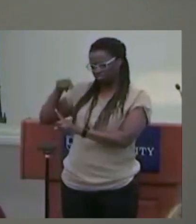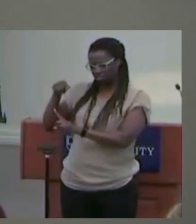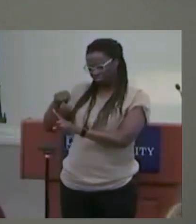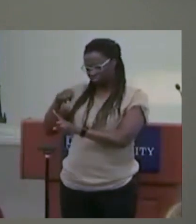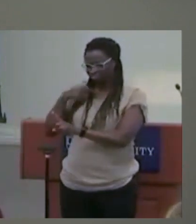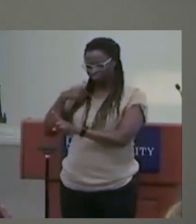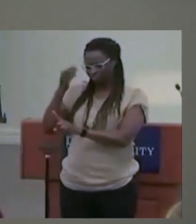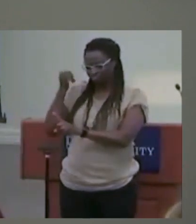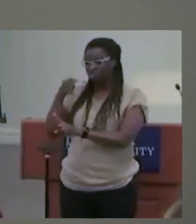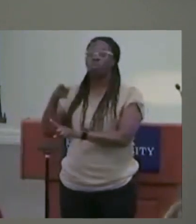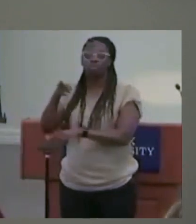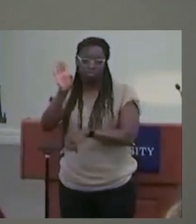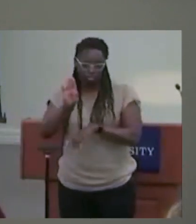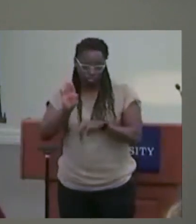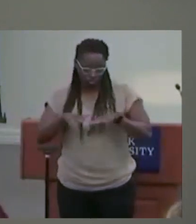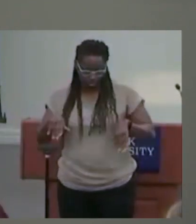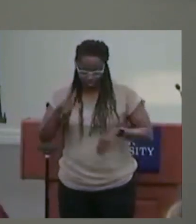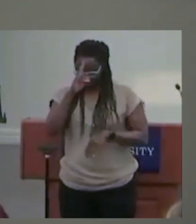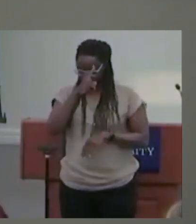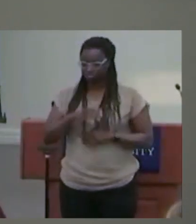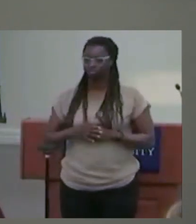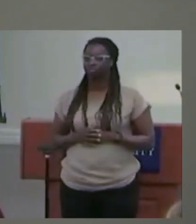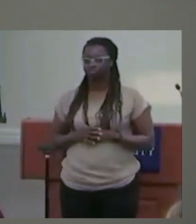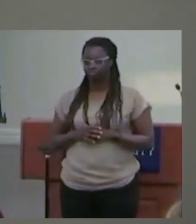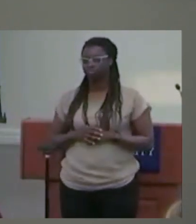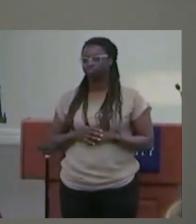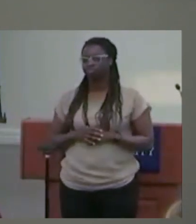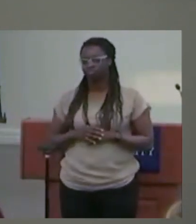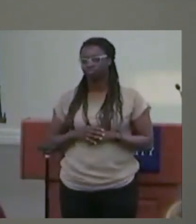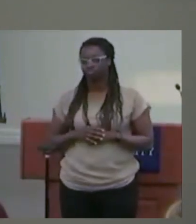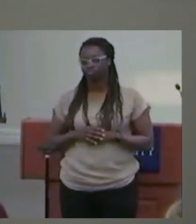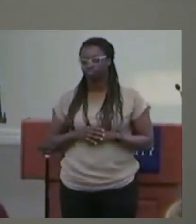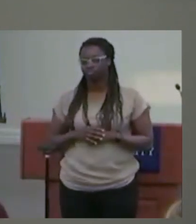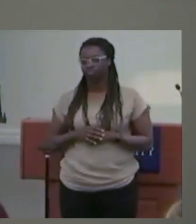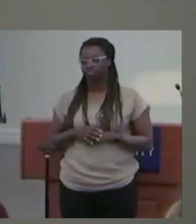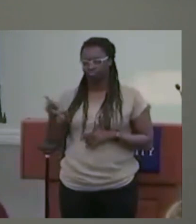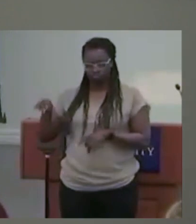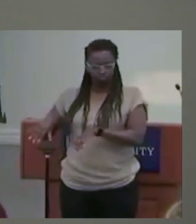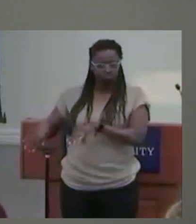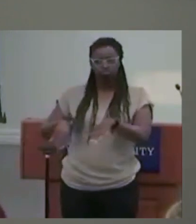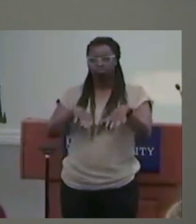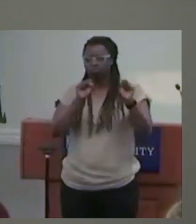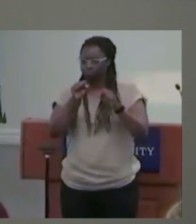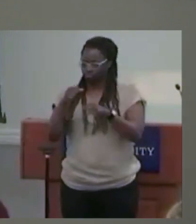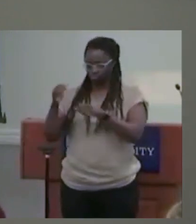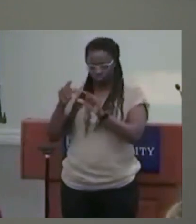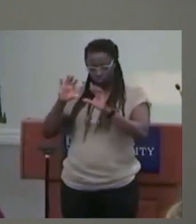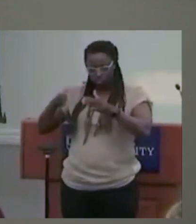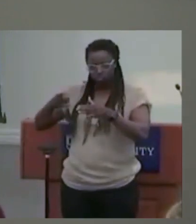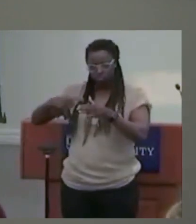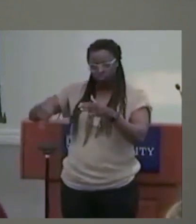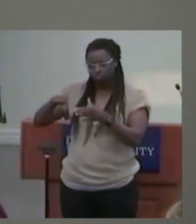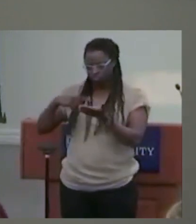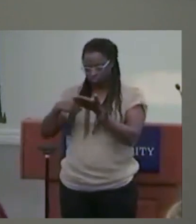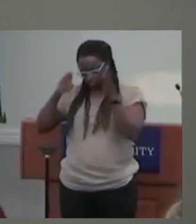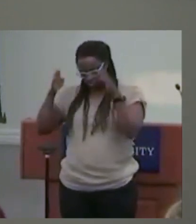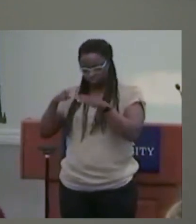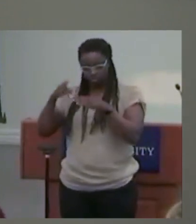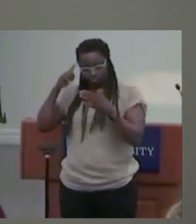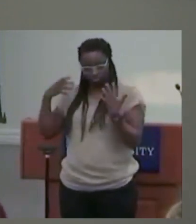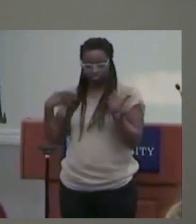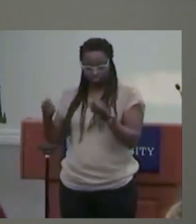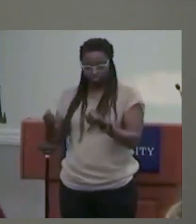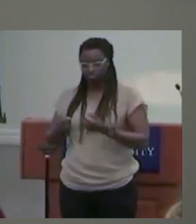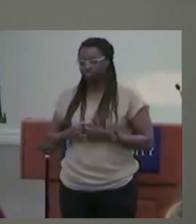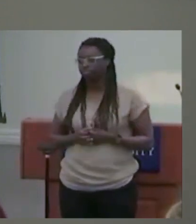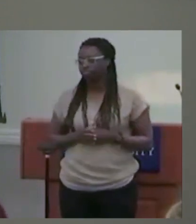Patricia, to lead a new dedicated Bureau of Behavioral Health initiatives. So